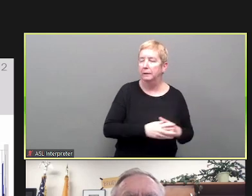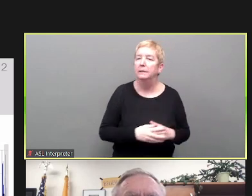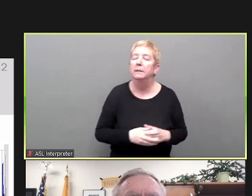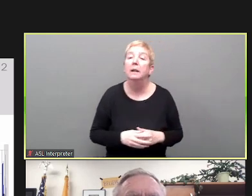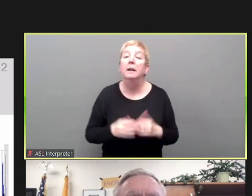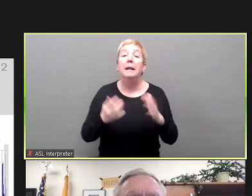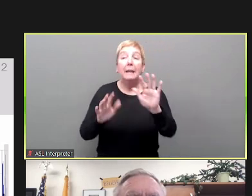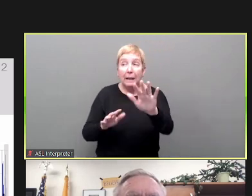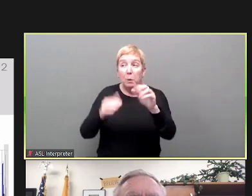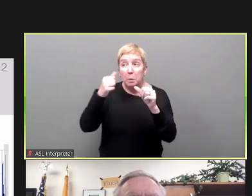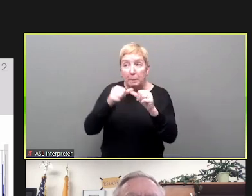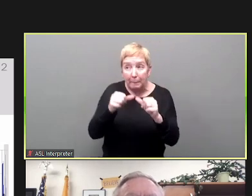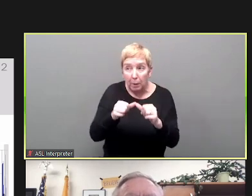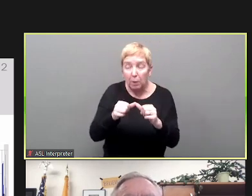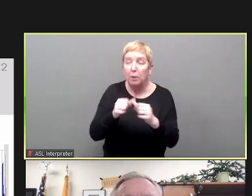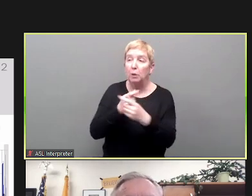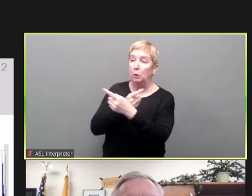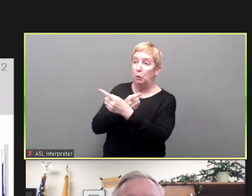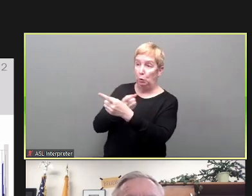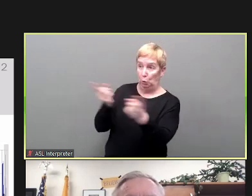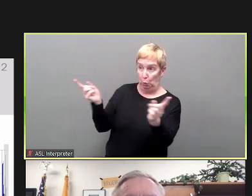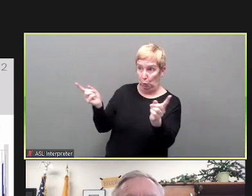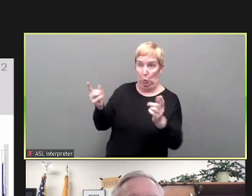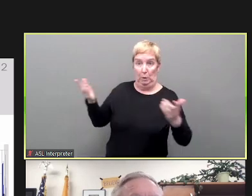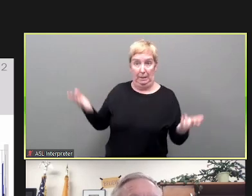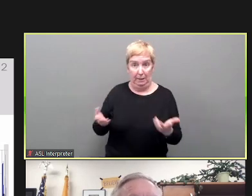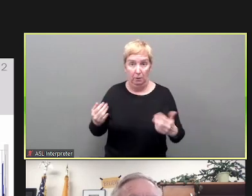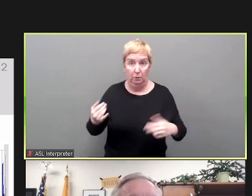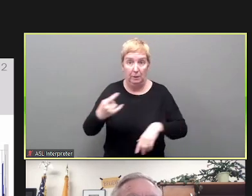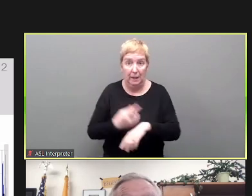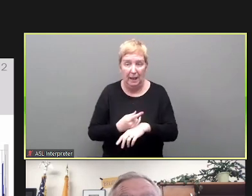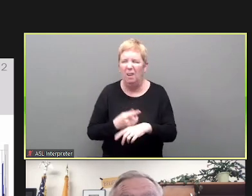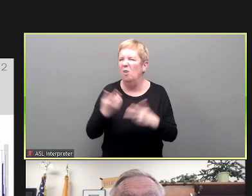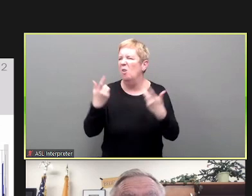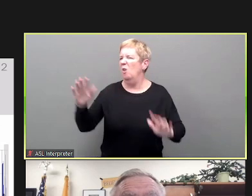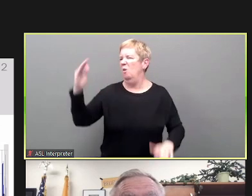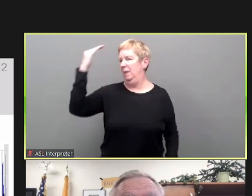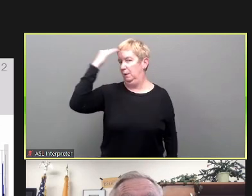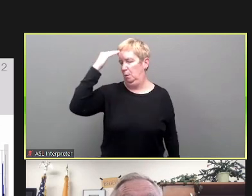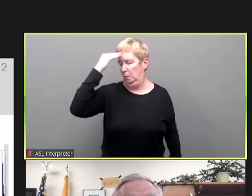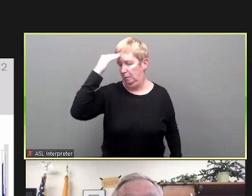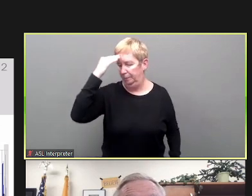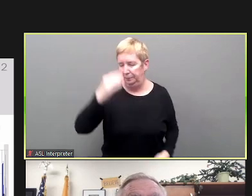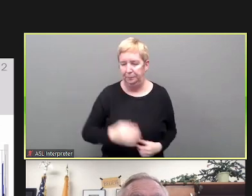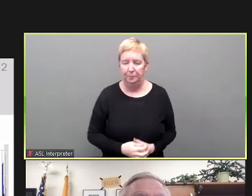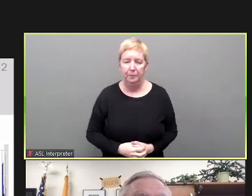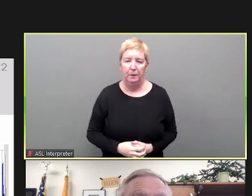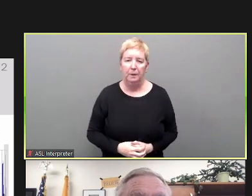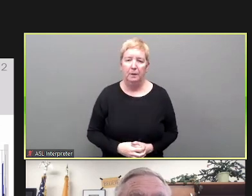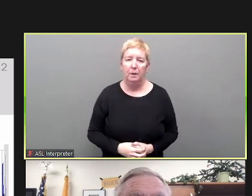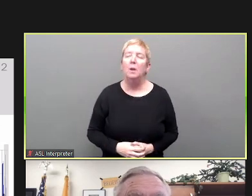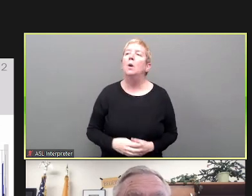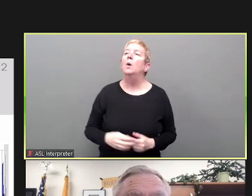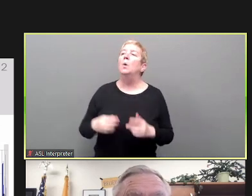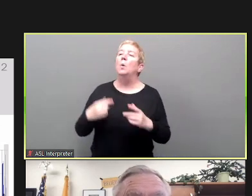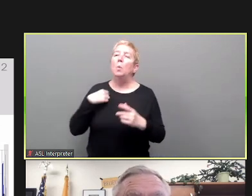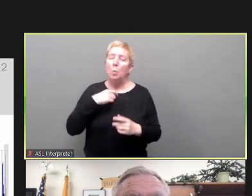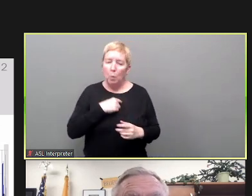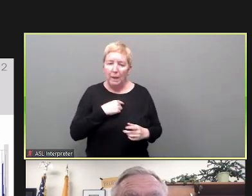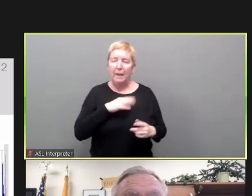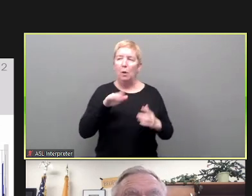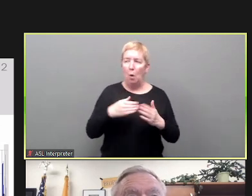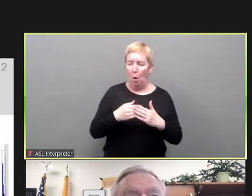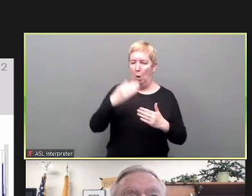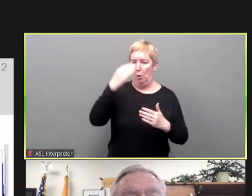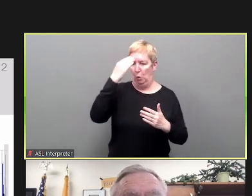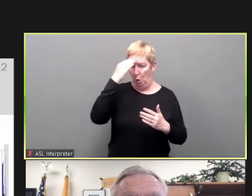who's tuned in today would be able to answer that right now, we each know more people who have COVID than